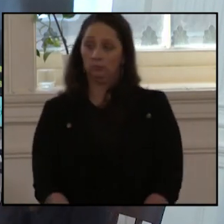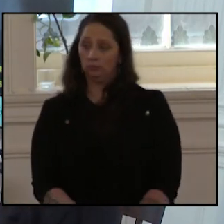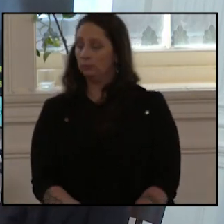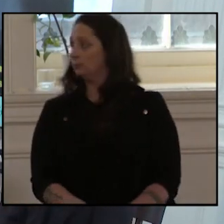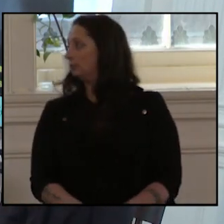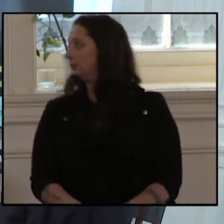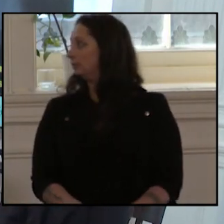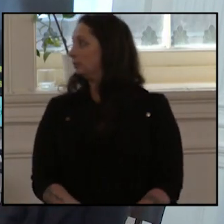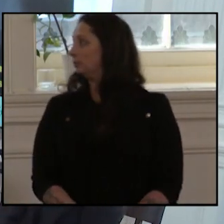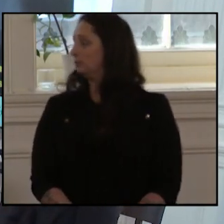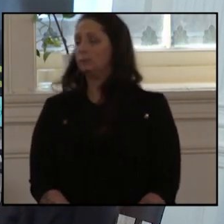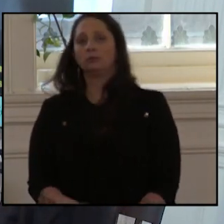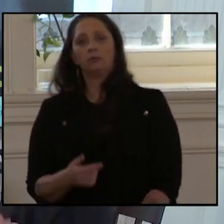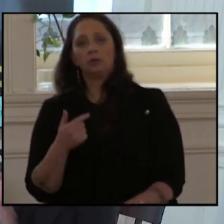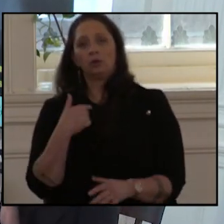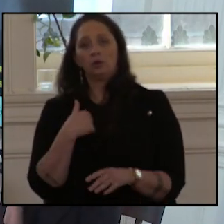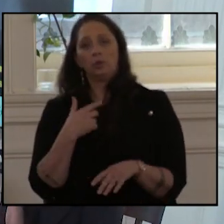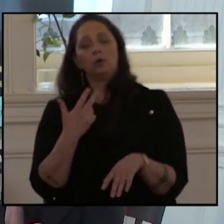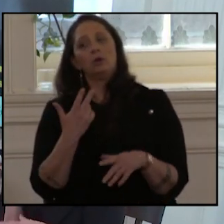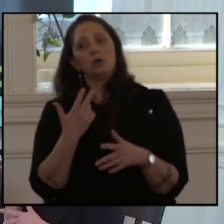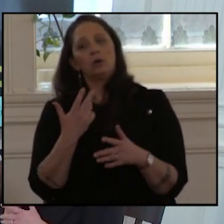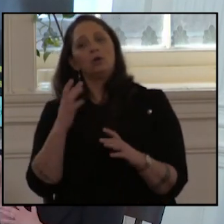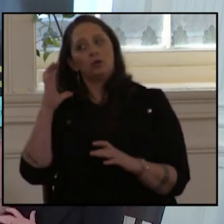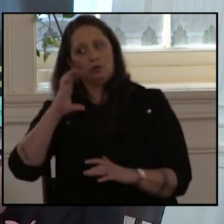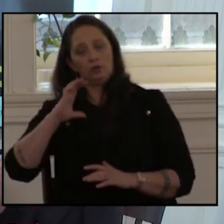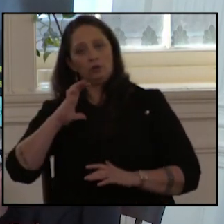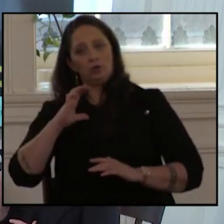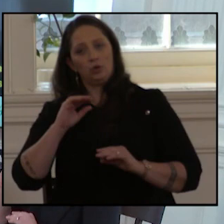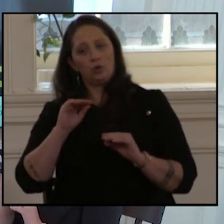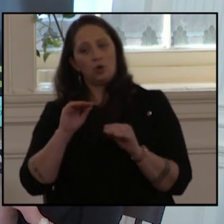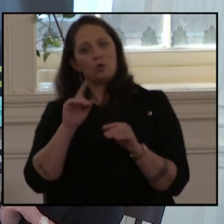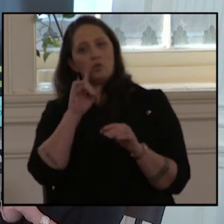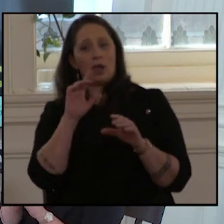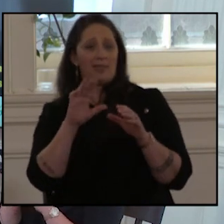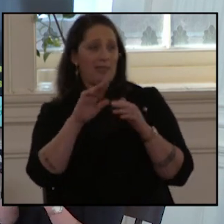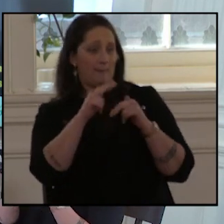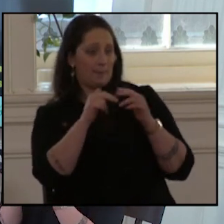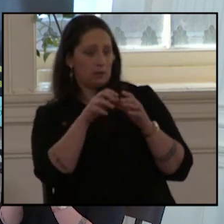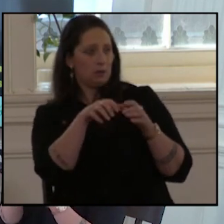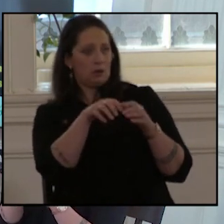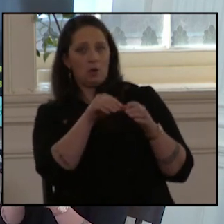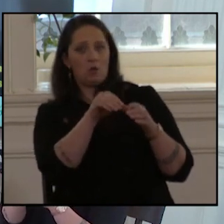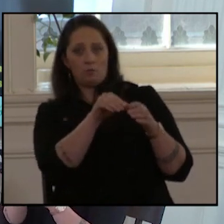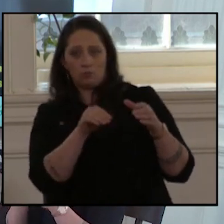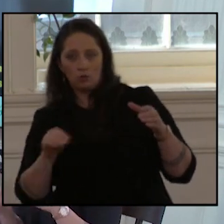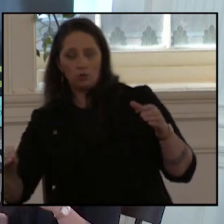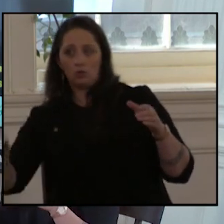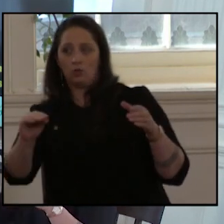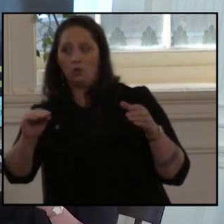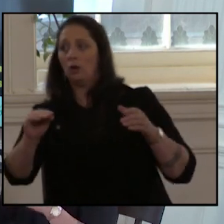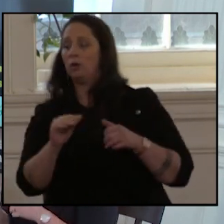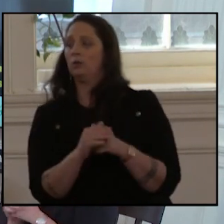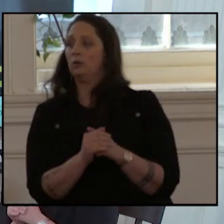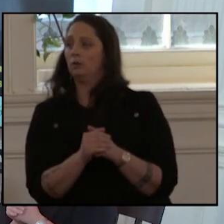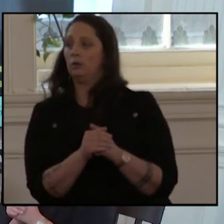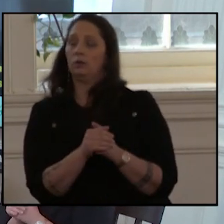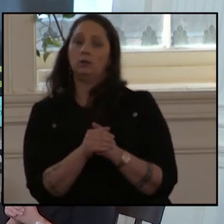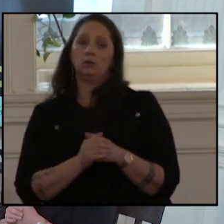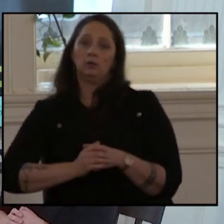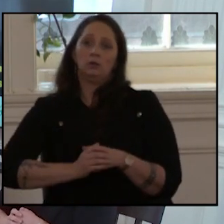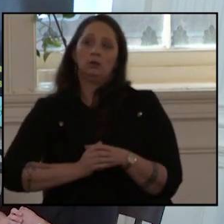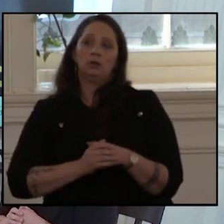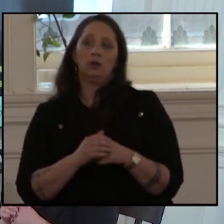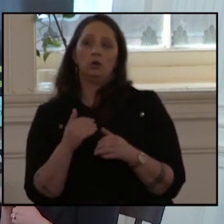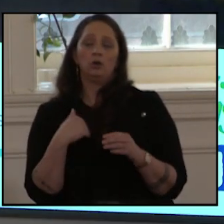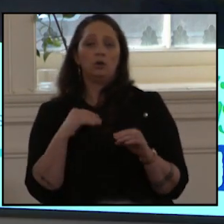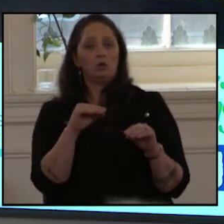So we're looking at going around, moving around the corner. I'd be remiss if I didn't say that